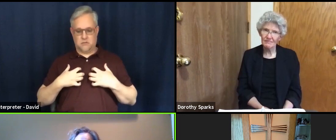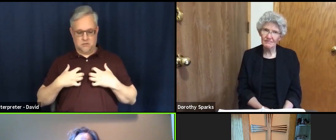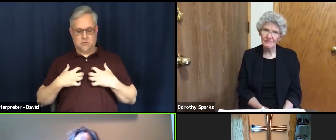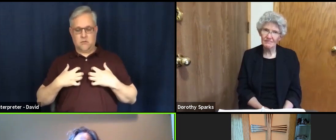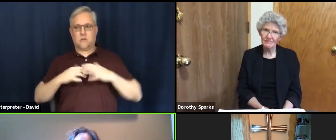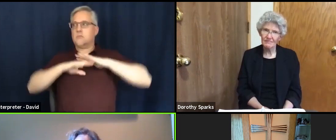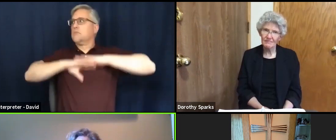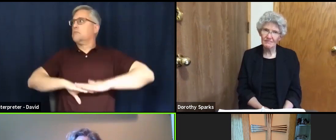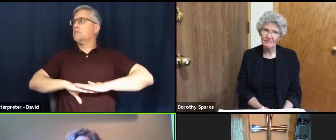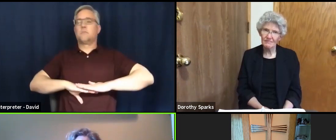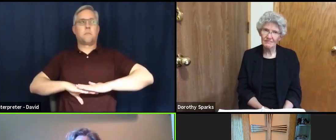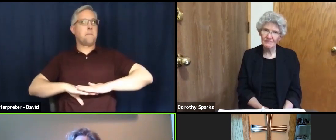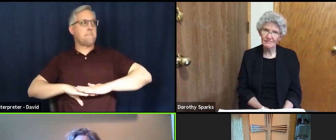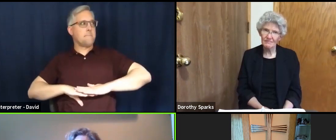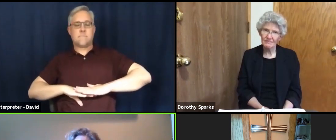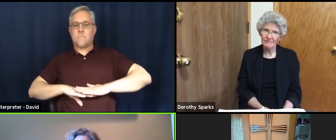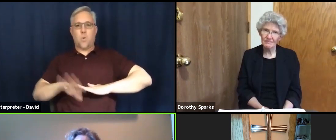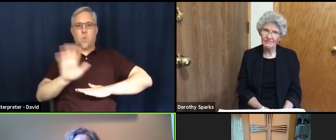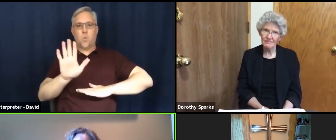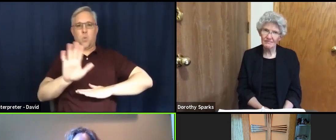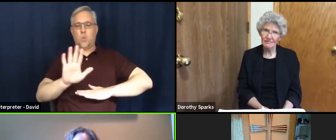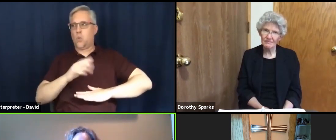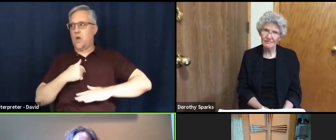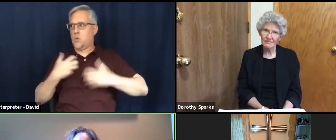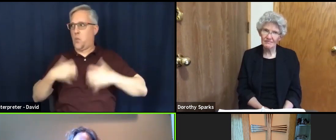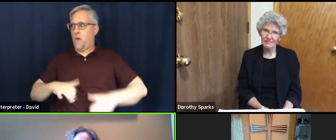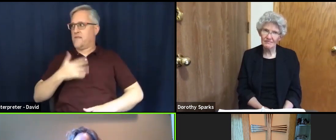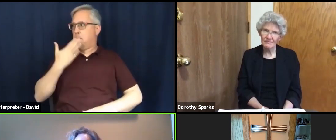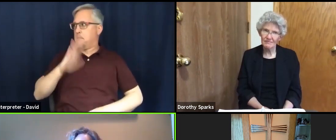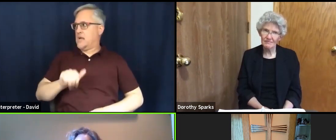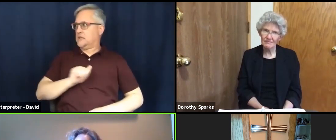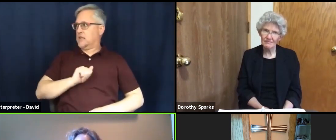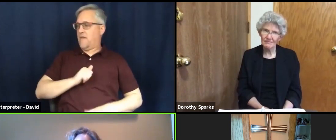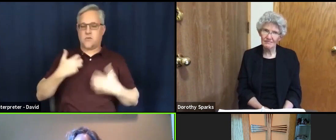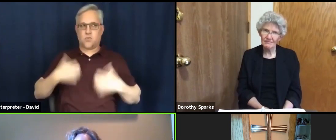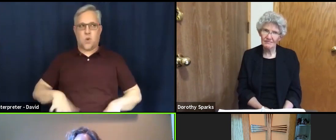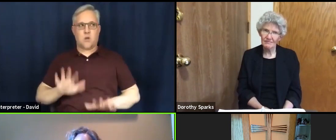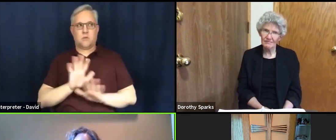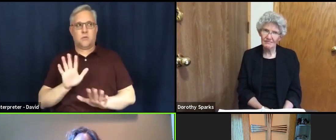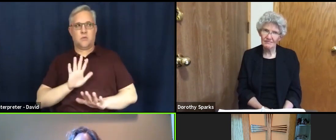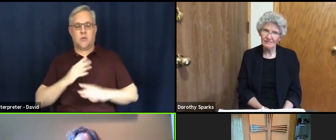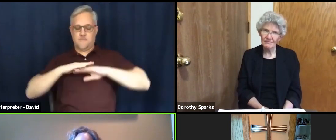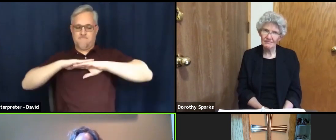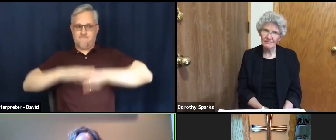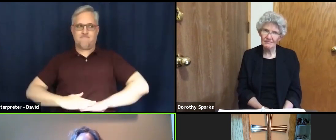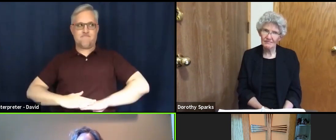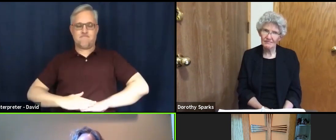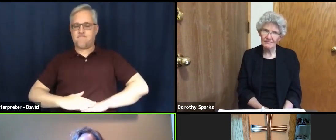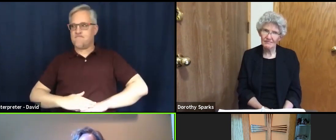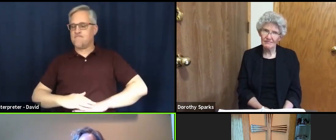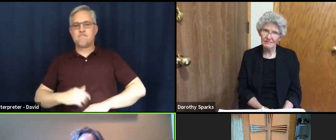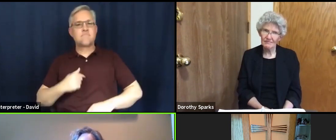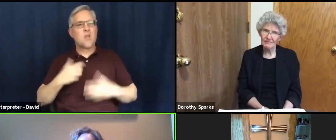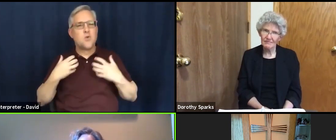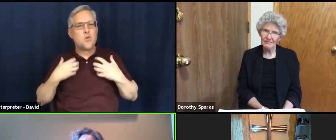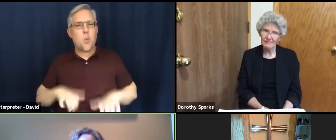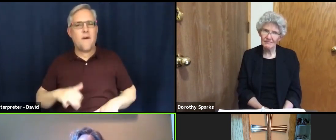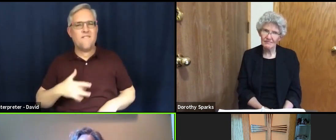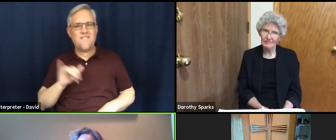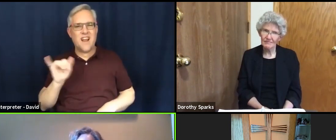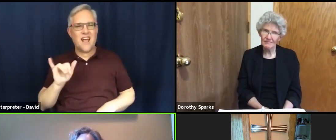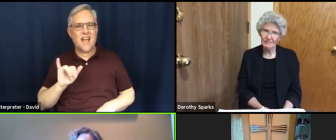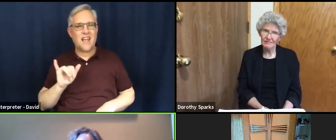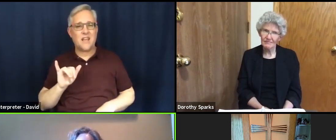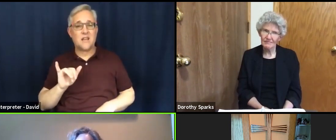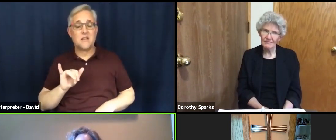feel bad about ourselves. We don't want to feel like the benefits that we